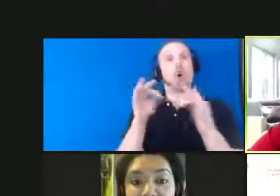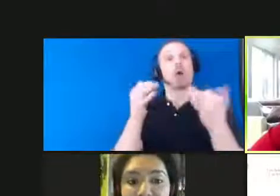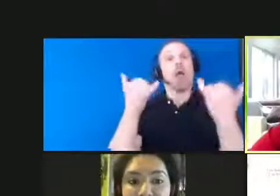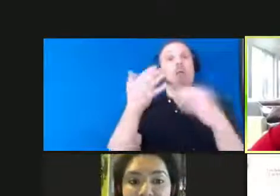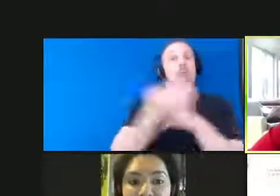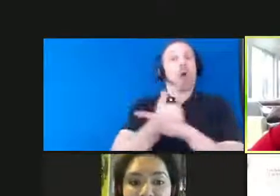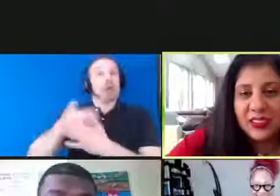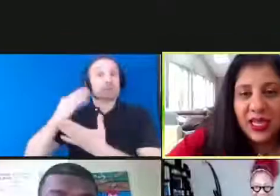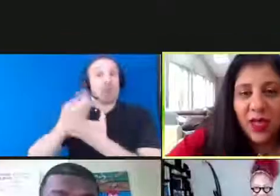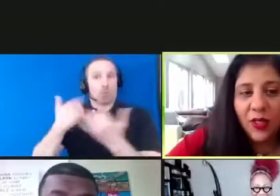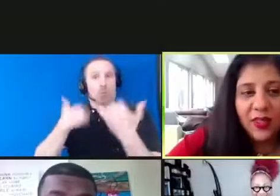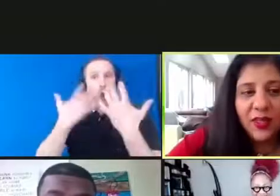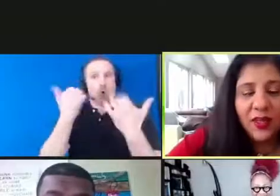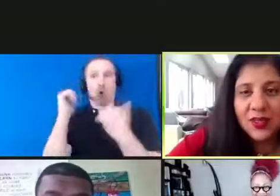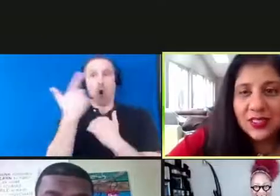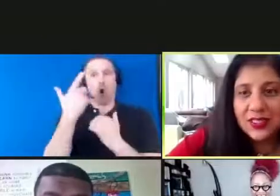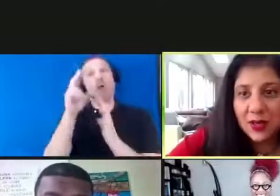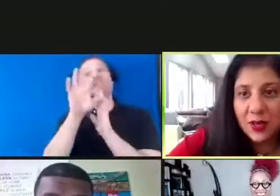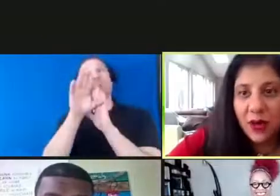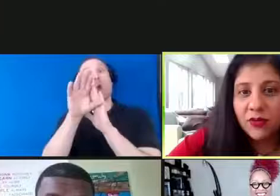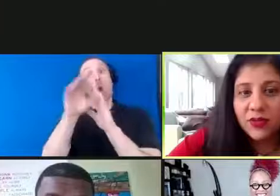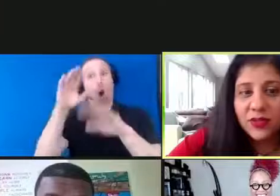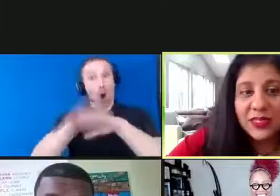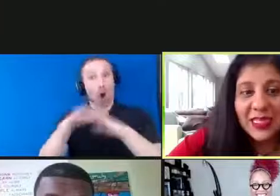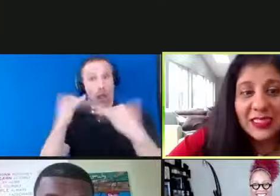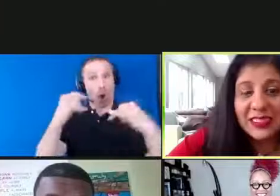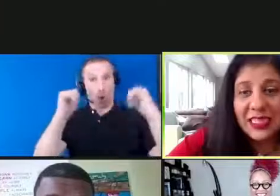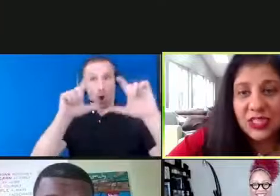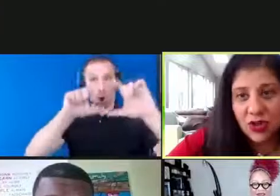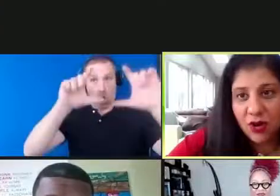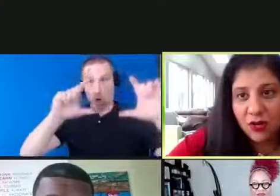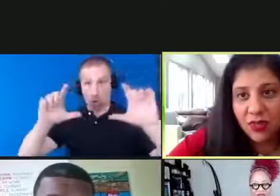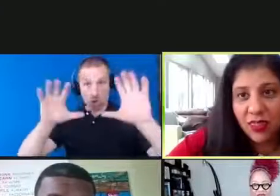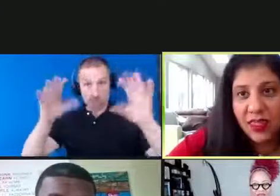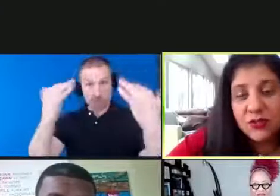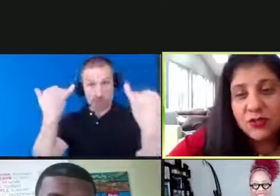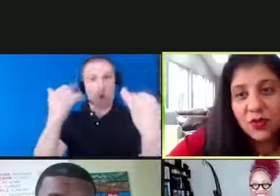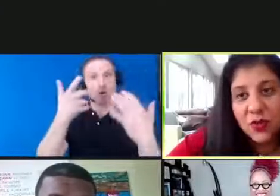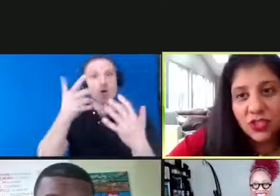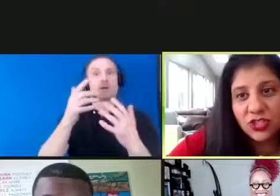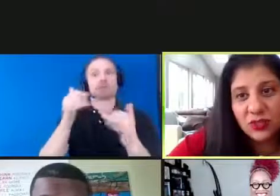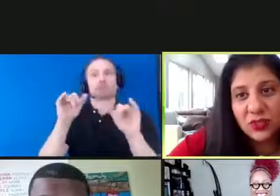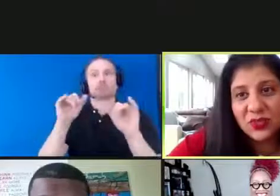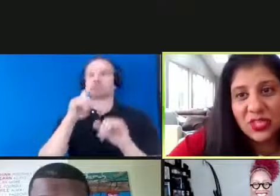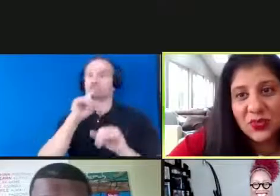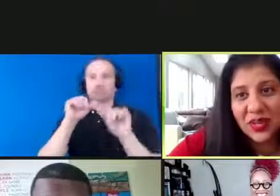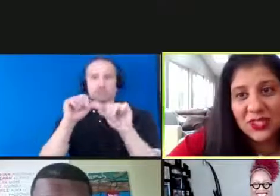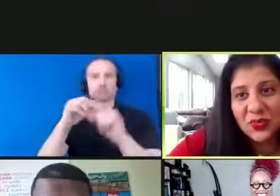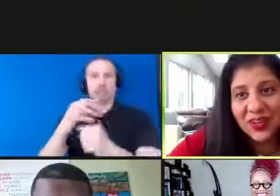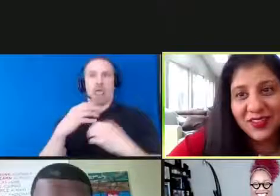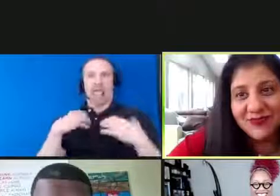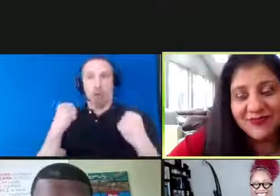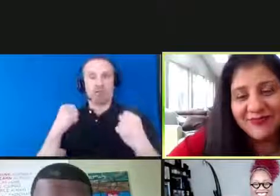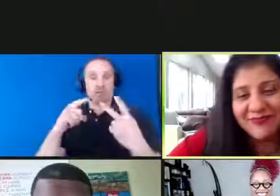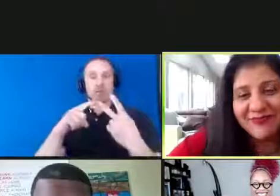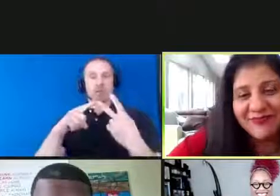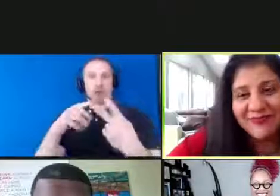And we want to remind you to stay healthy, stay powerful, and stay strong. Thank you so much, and we will see you next